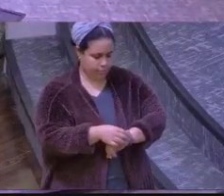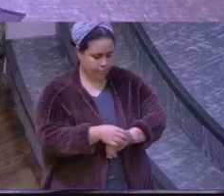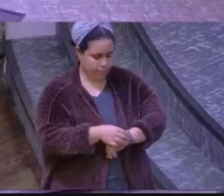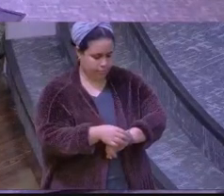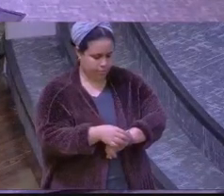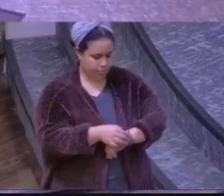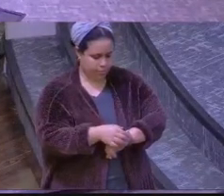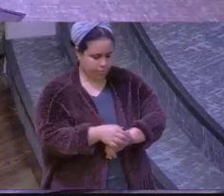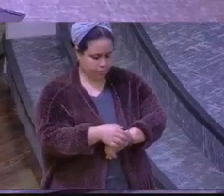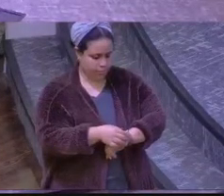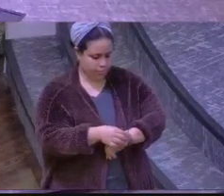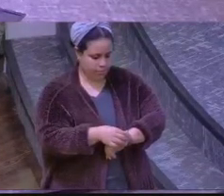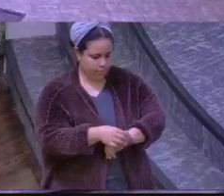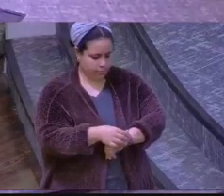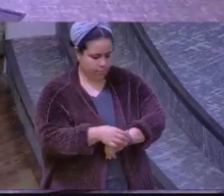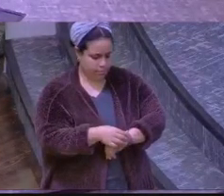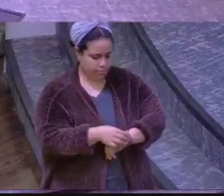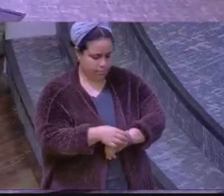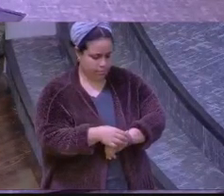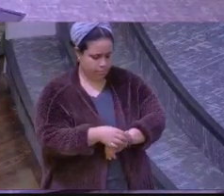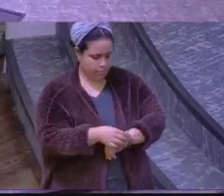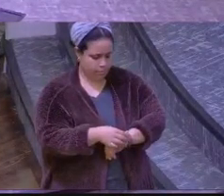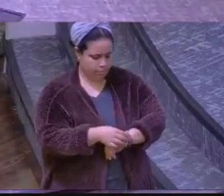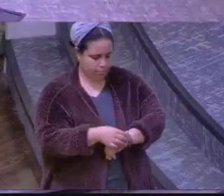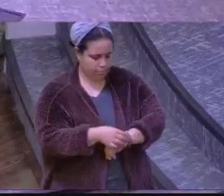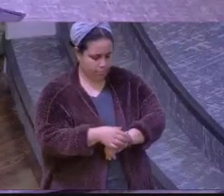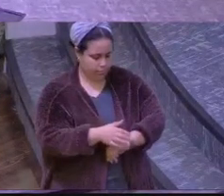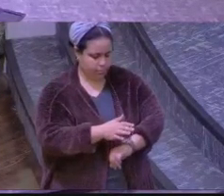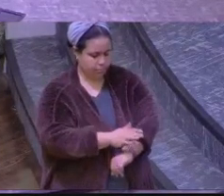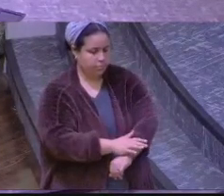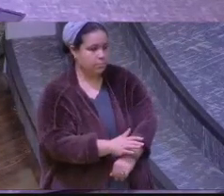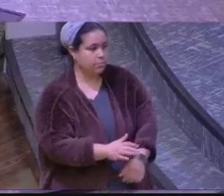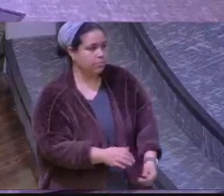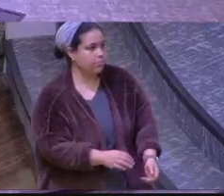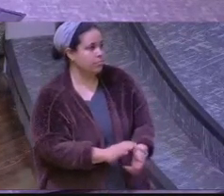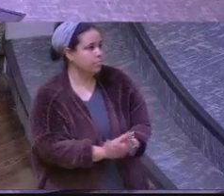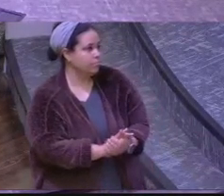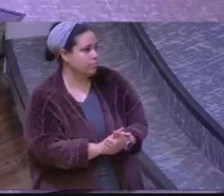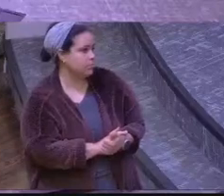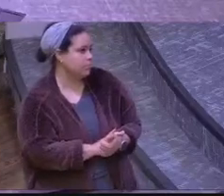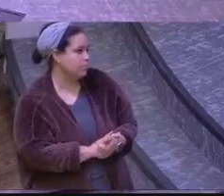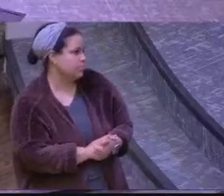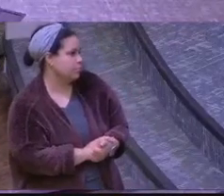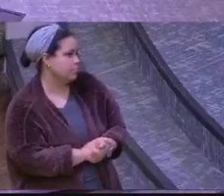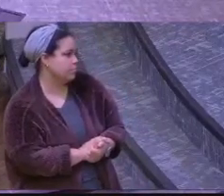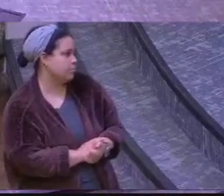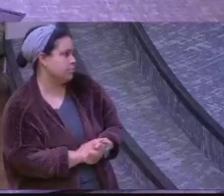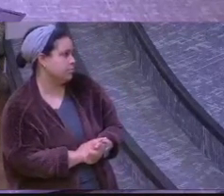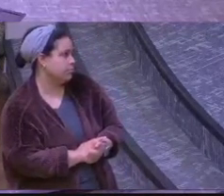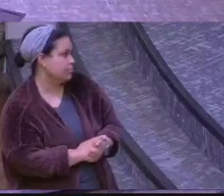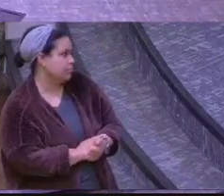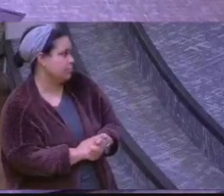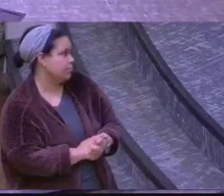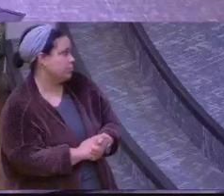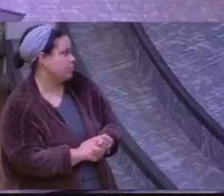All right, I'm assuming Ms. Butts, you did not have any other questions. I just had one last final question and it was very